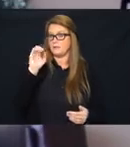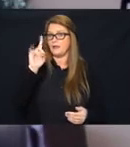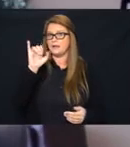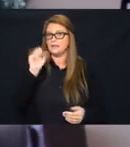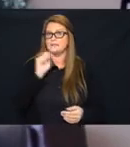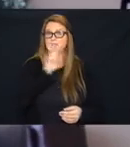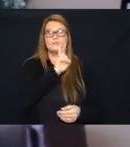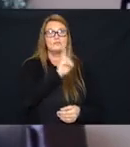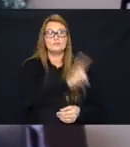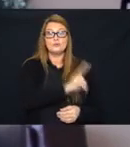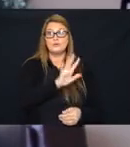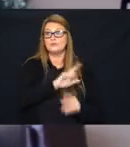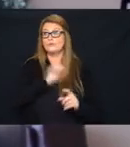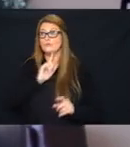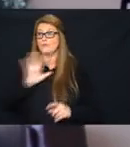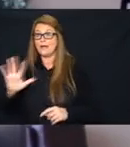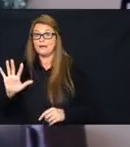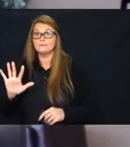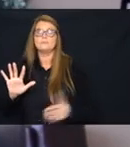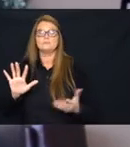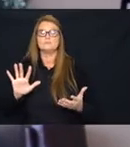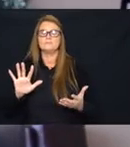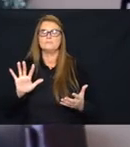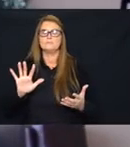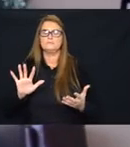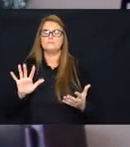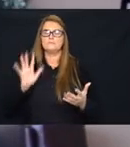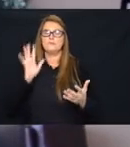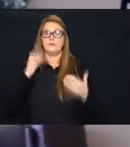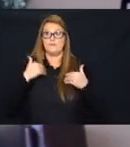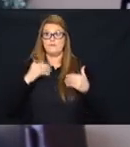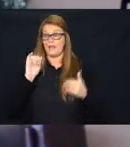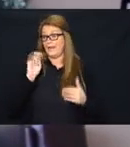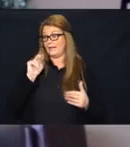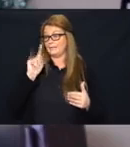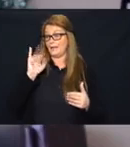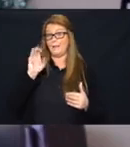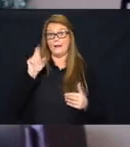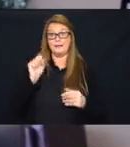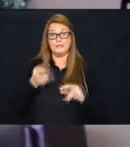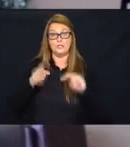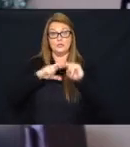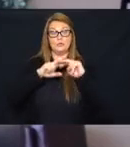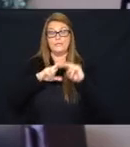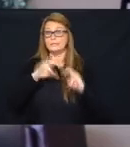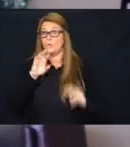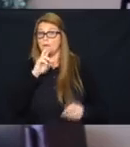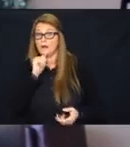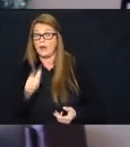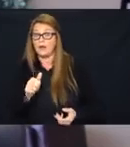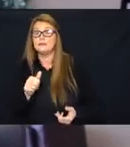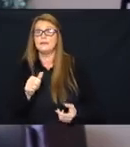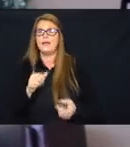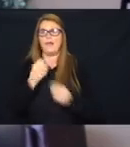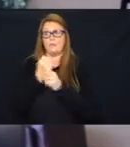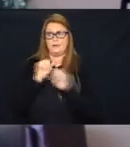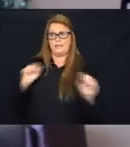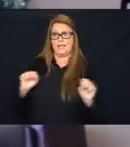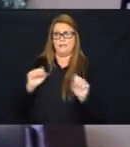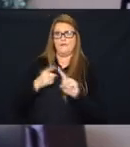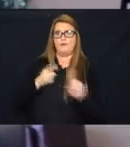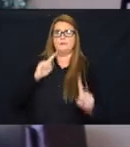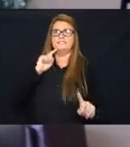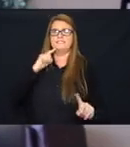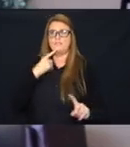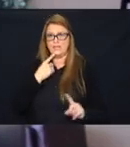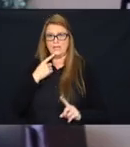5-year-olds didn't go up as much as they did in the 6-month-old to 2-year-old group, that the protection against severe disease may well be